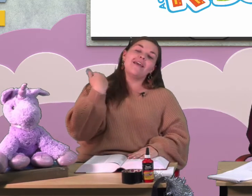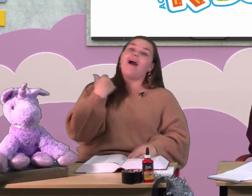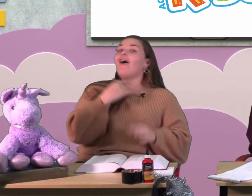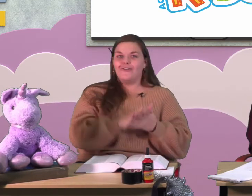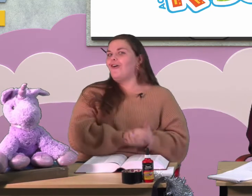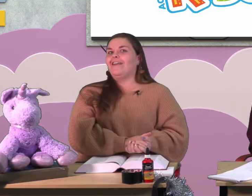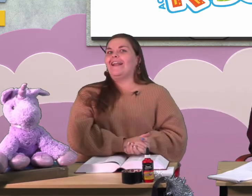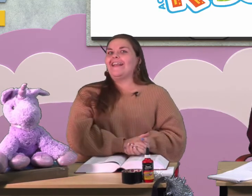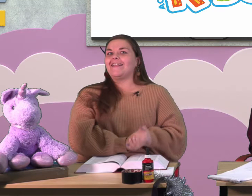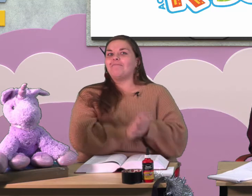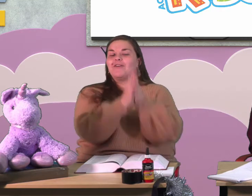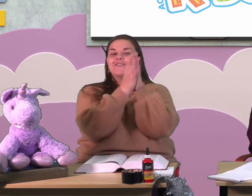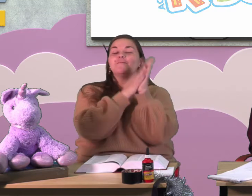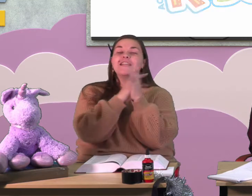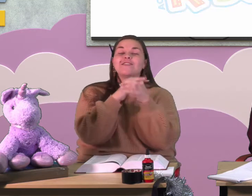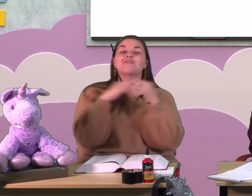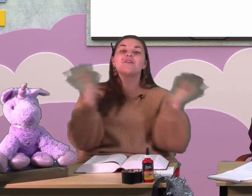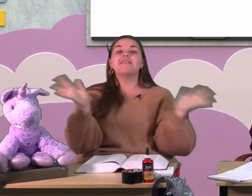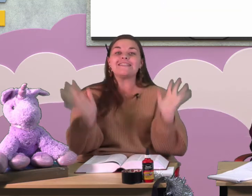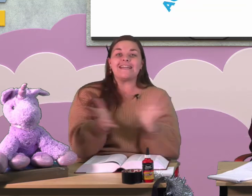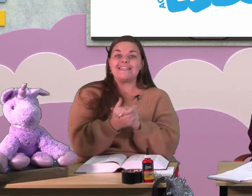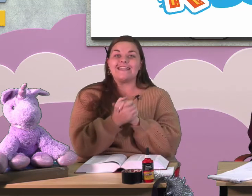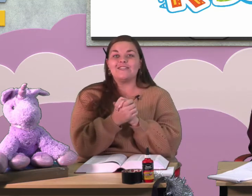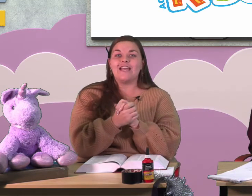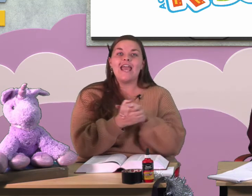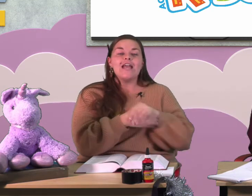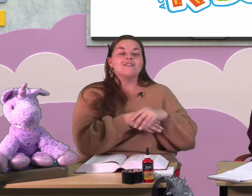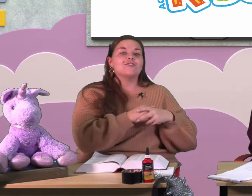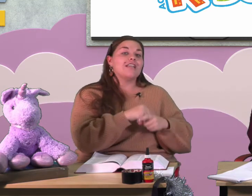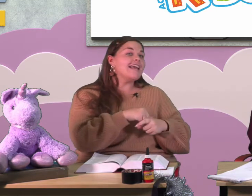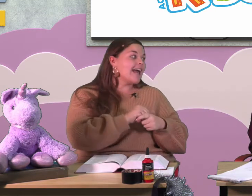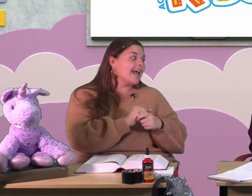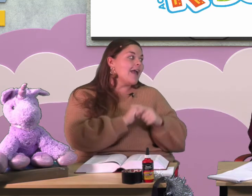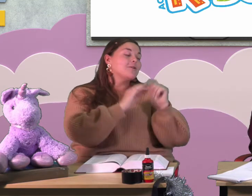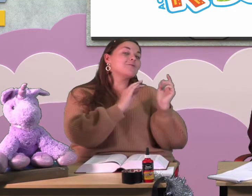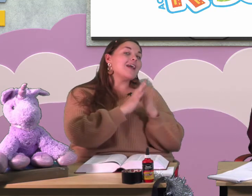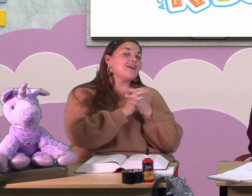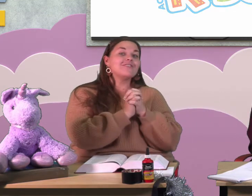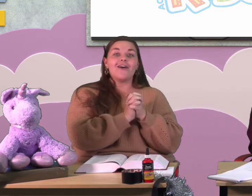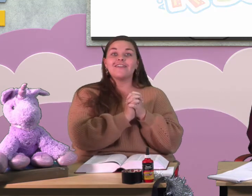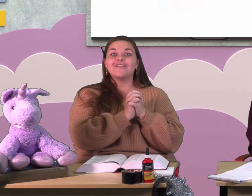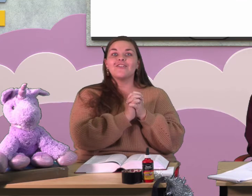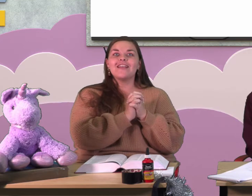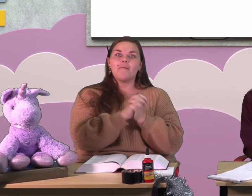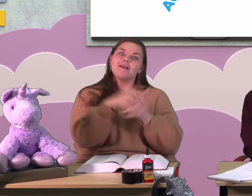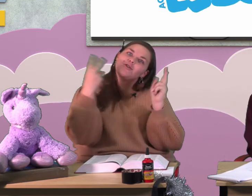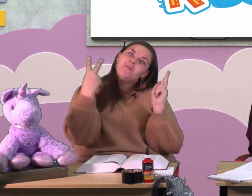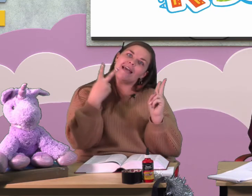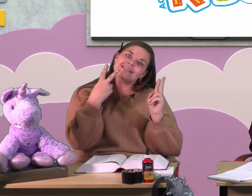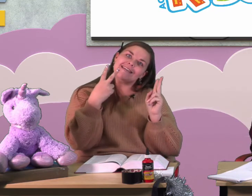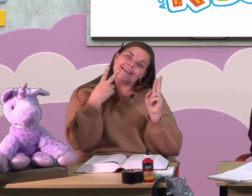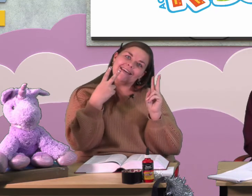But we are not done yet, because we learned so many exciting things today. So Shanae and I were taught how to count until the